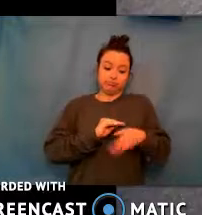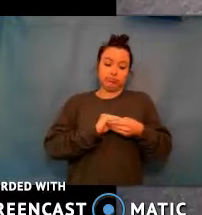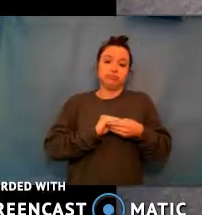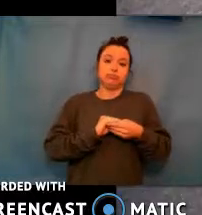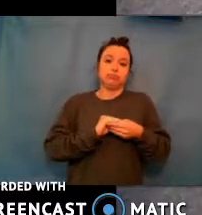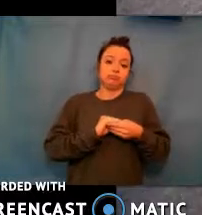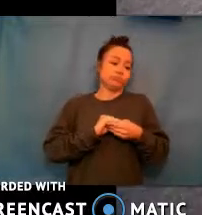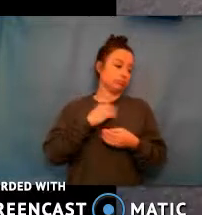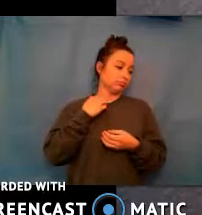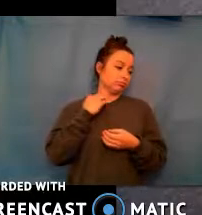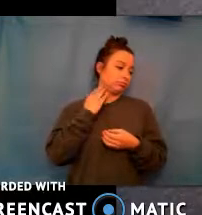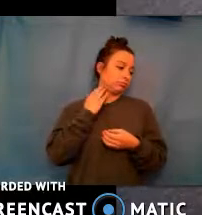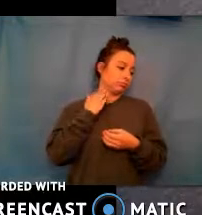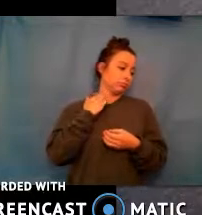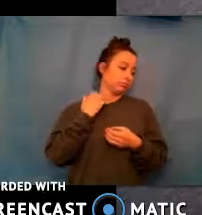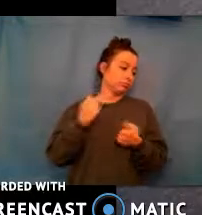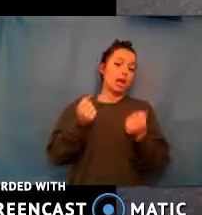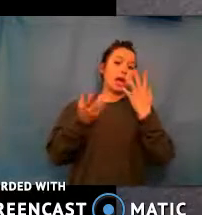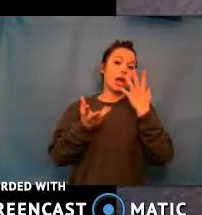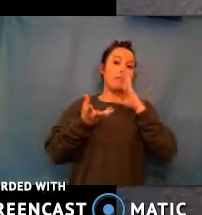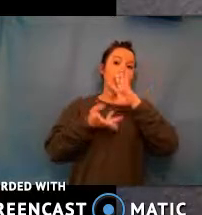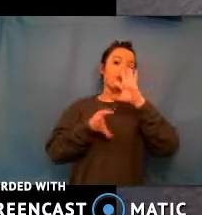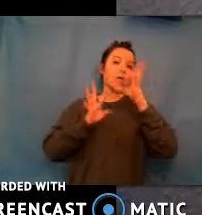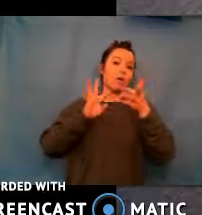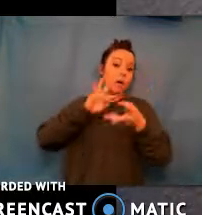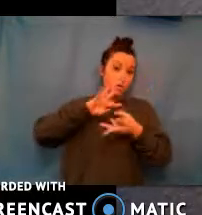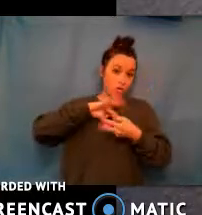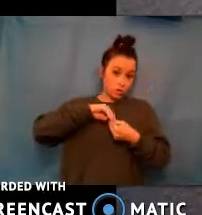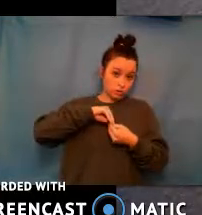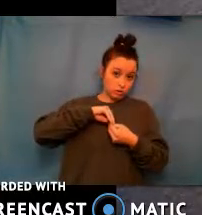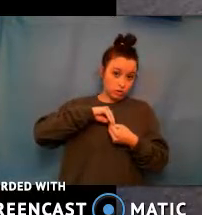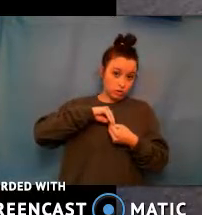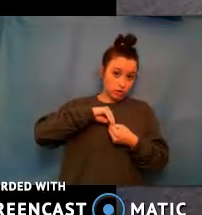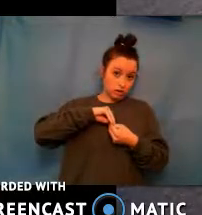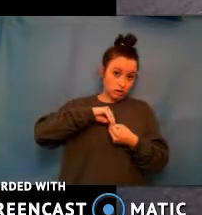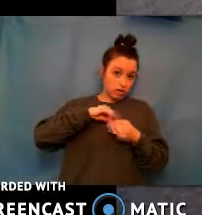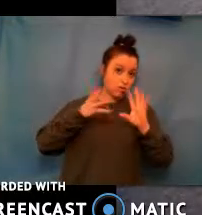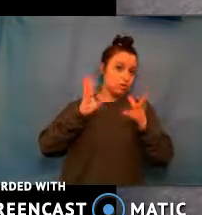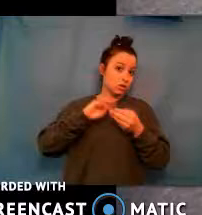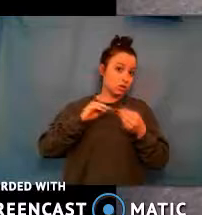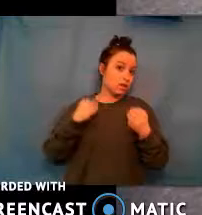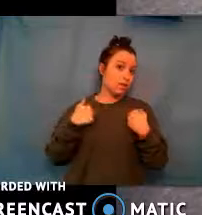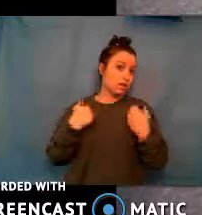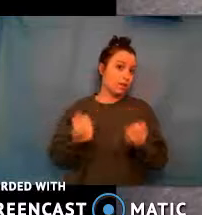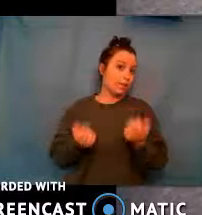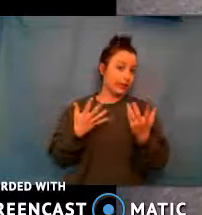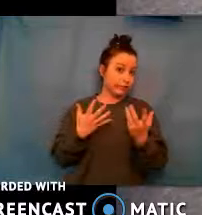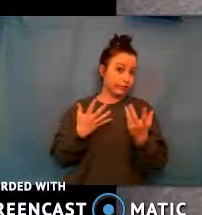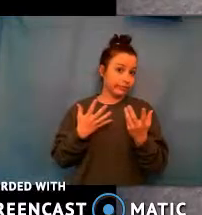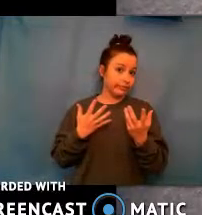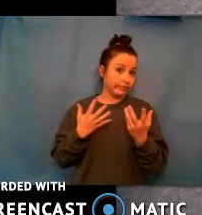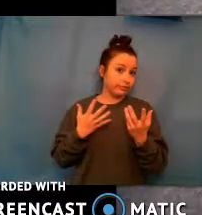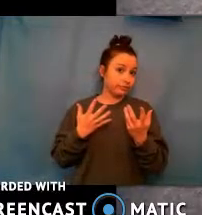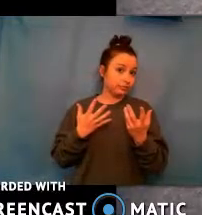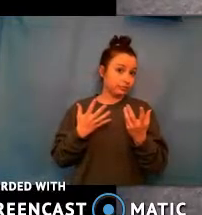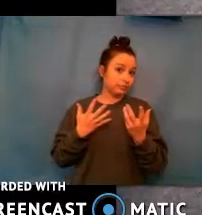add. All right, so how many stickers does he have now? That can give us a clue